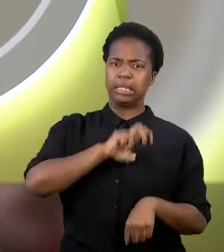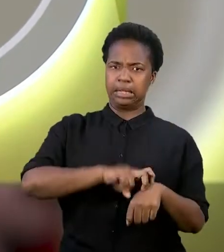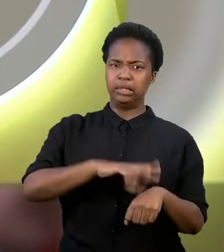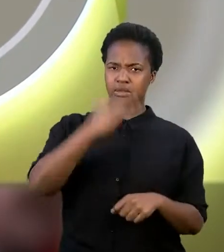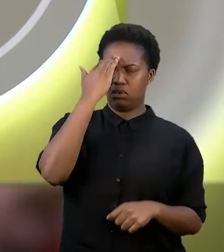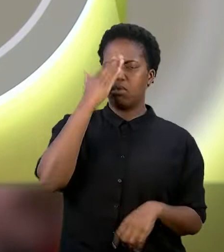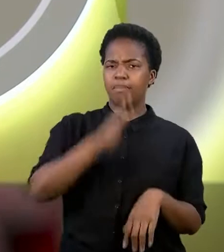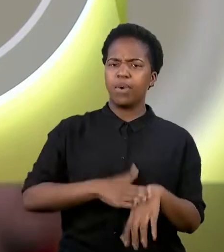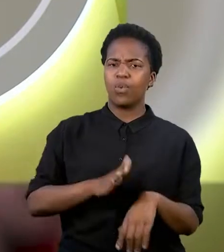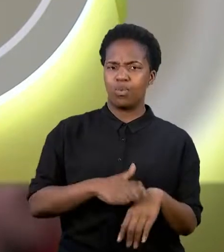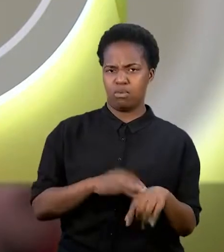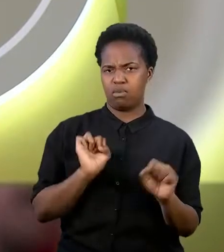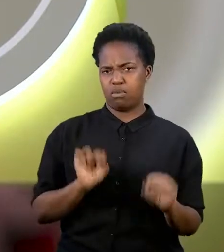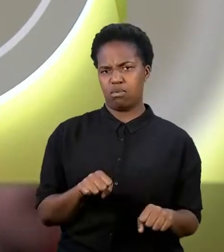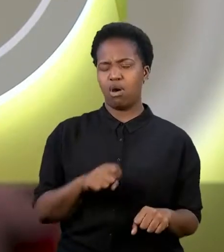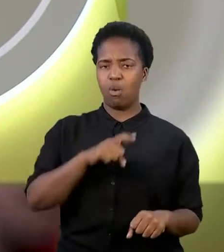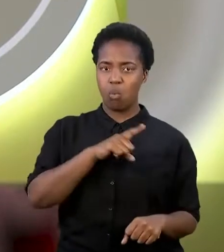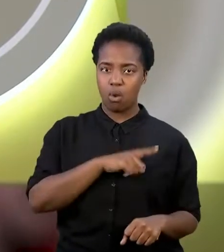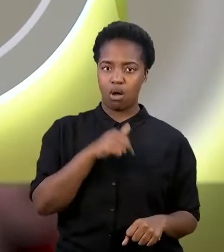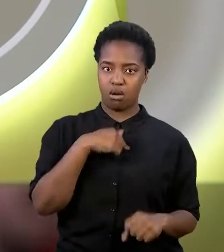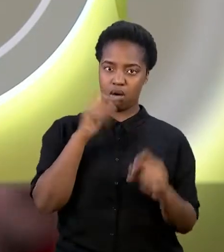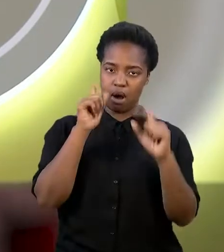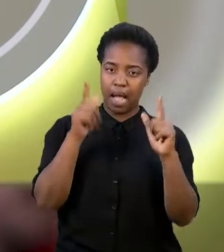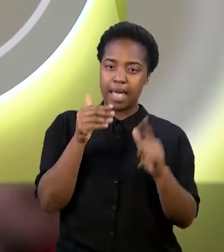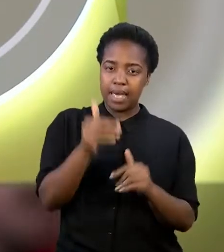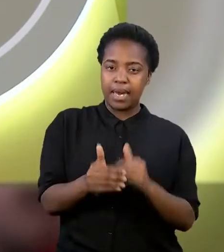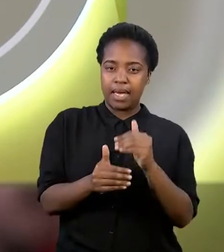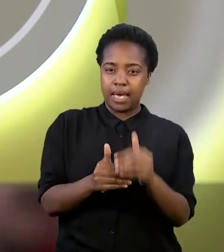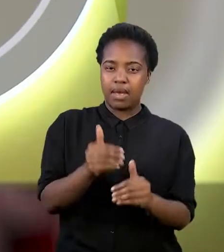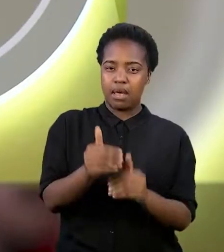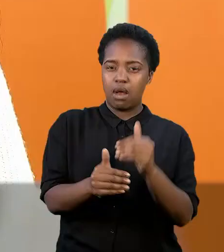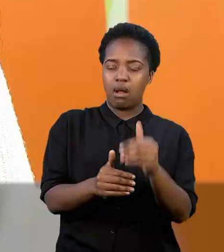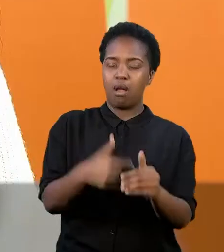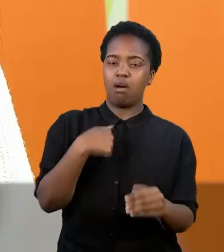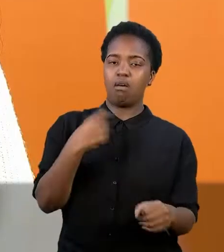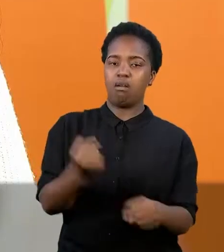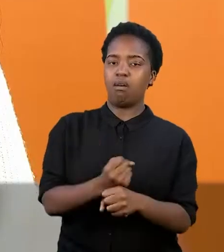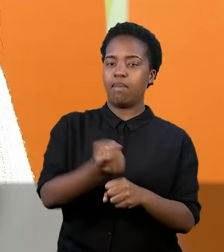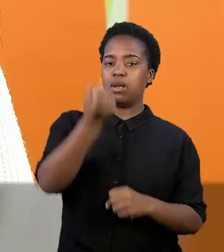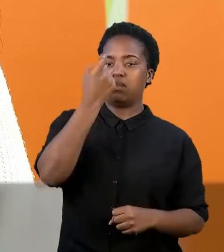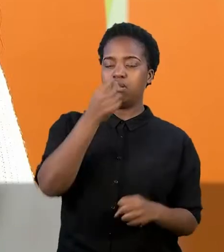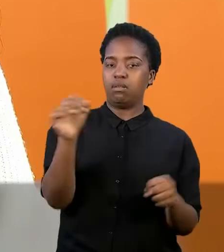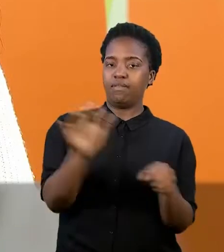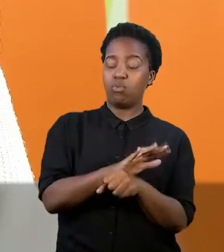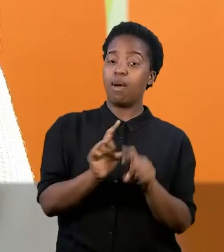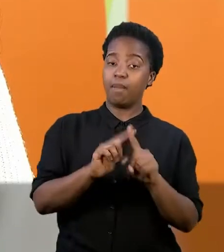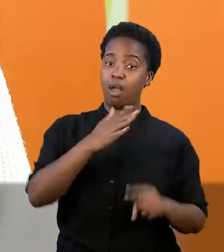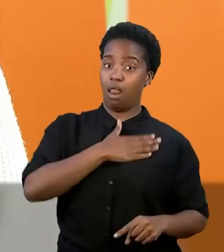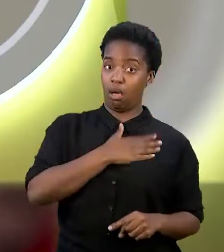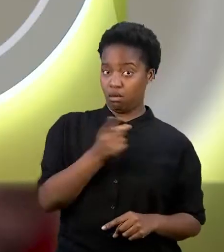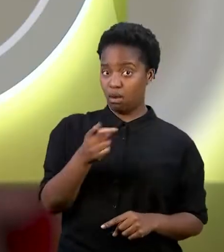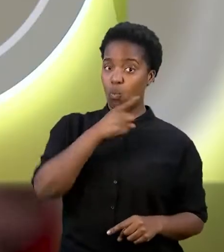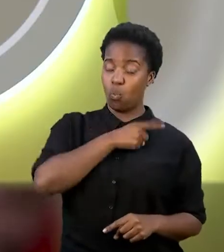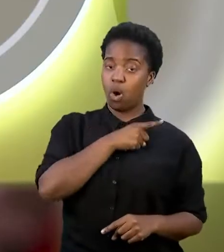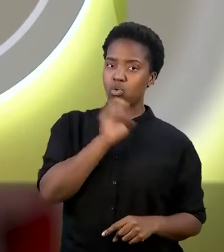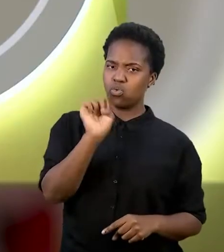tsona ka disability le kutlwisiso le yona ho tlamehile le ne re ba fe yona hanyane-hanyane hore ba kgone hore ba qeteletse ba tseba hore disability ke eng. Mara se ke se ratileng haholo